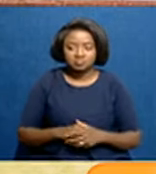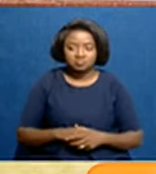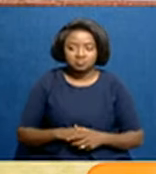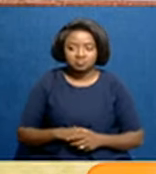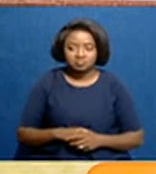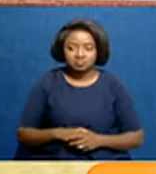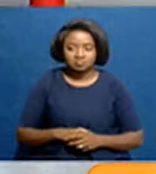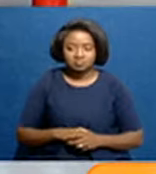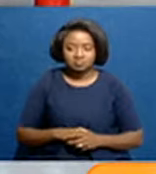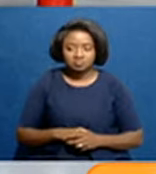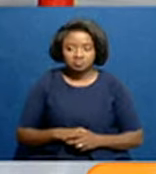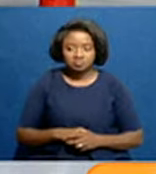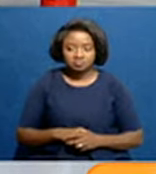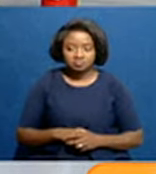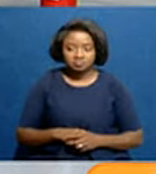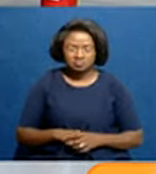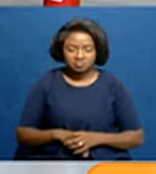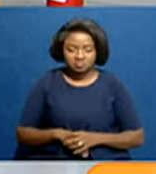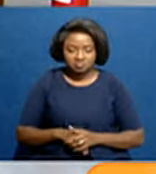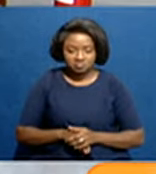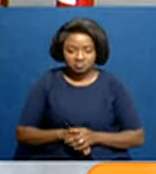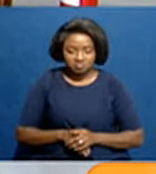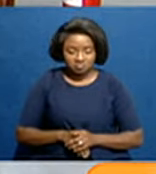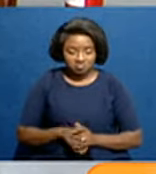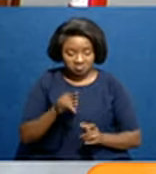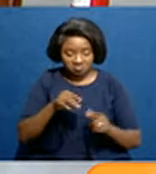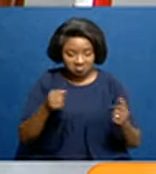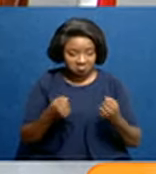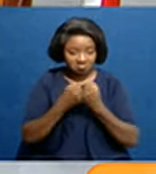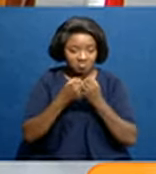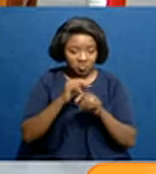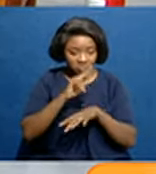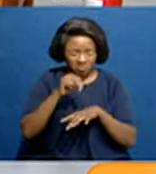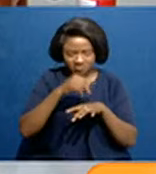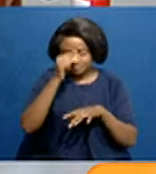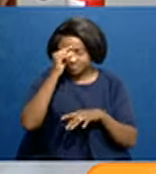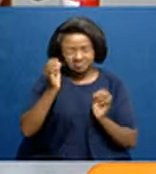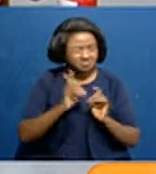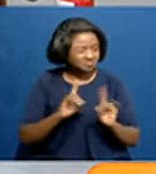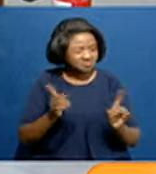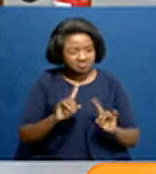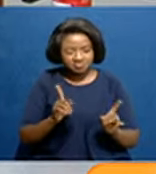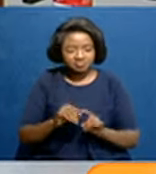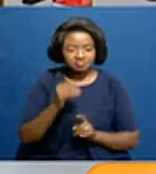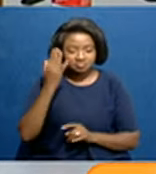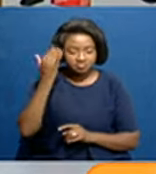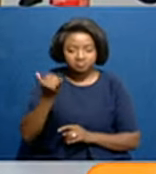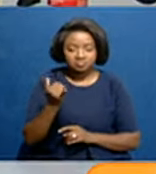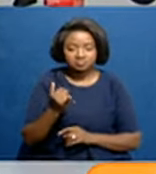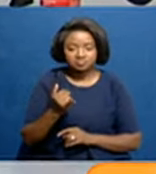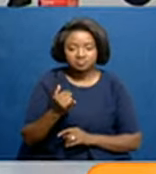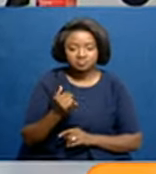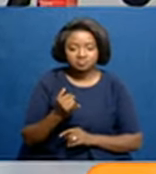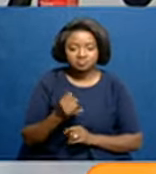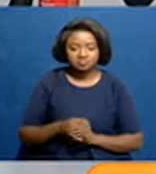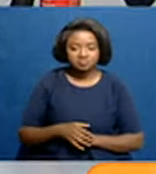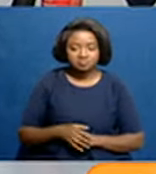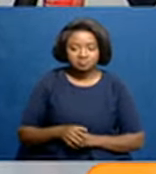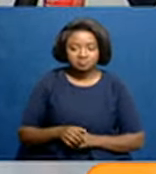how does that work with national government? Will there be a clash? Is there a conflict of Absolutely interest? Not. Mm. Absolutely not. Because, so first of all, the levy